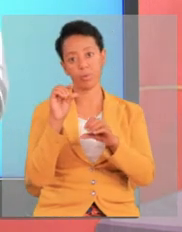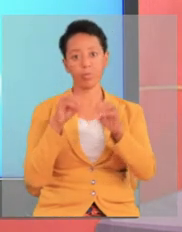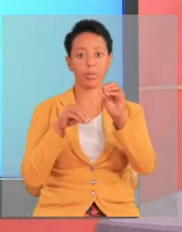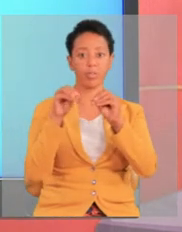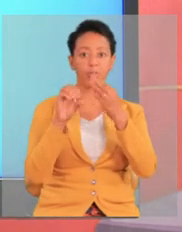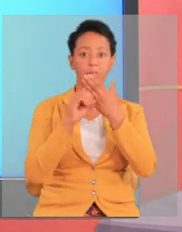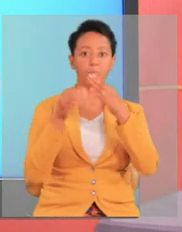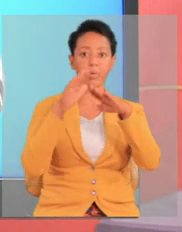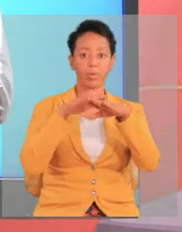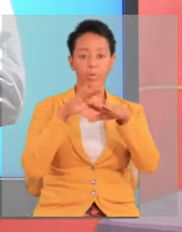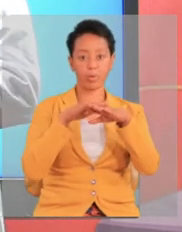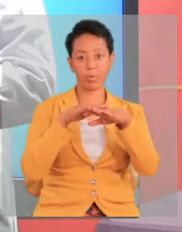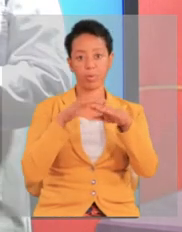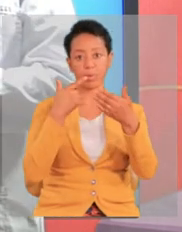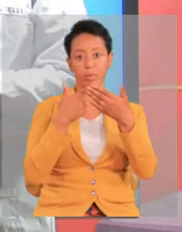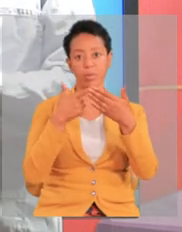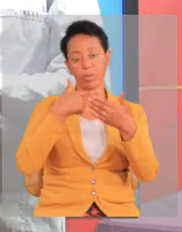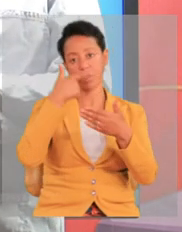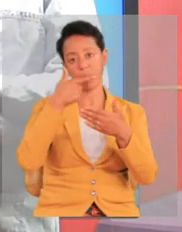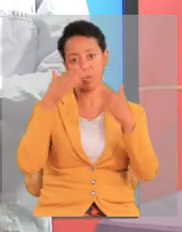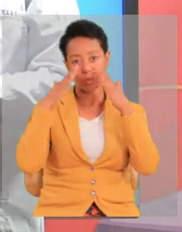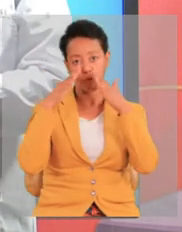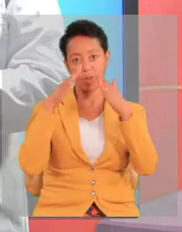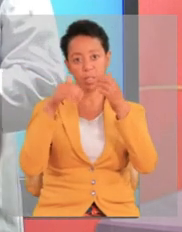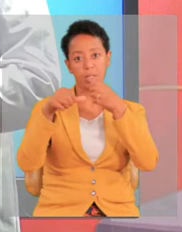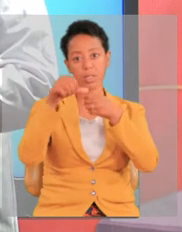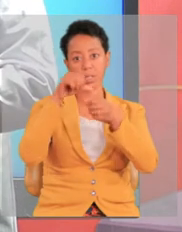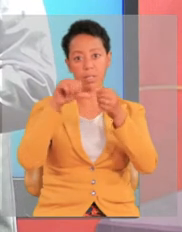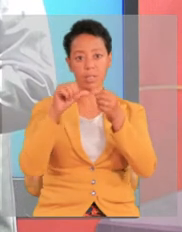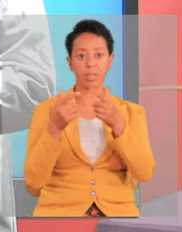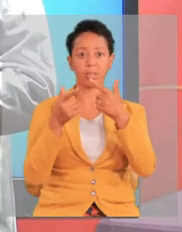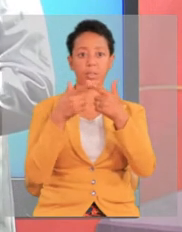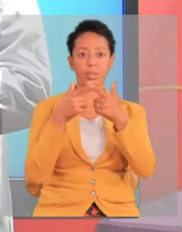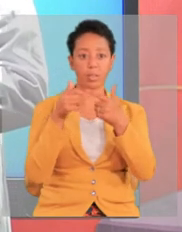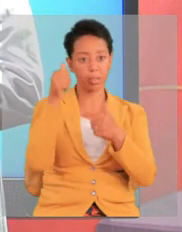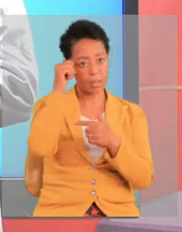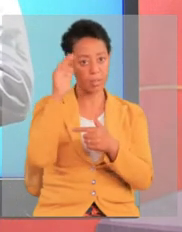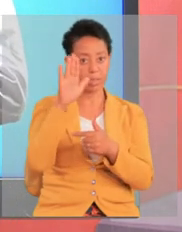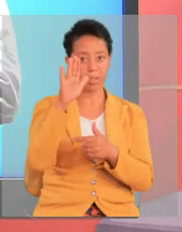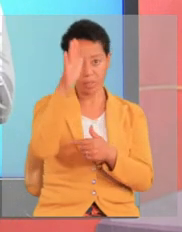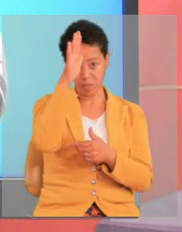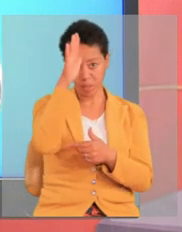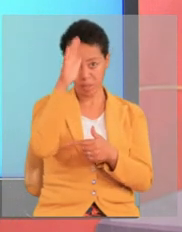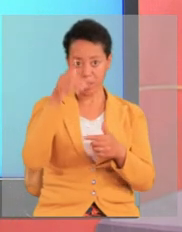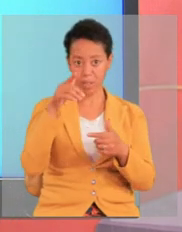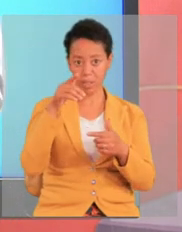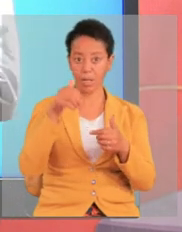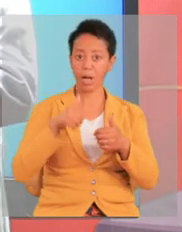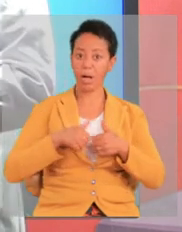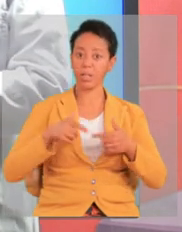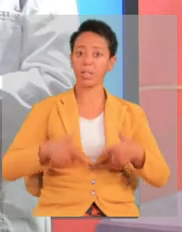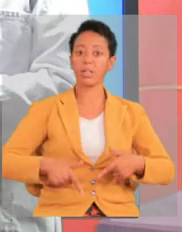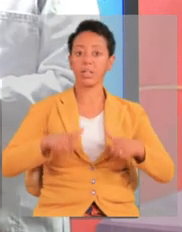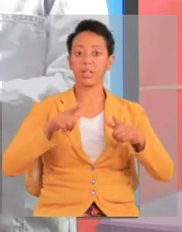this language focus area. In the second, his father has lived here